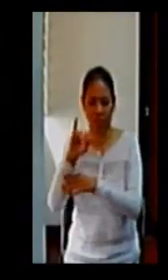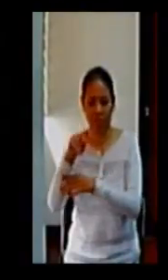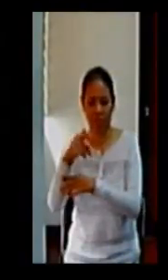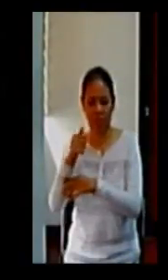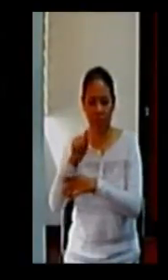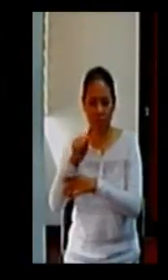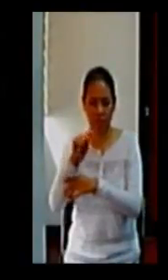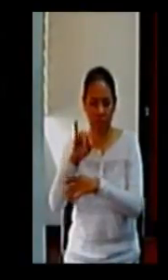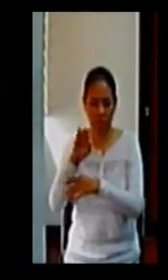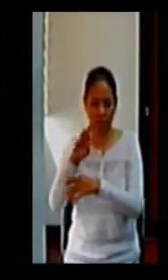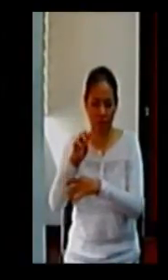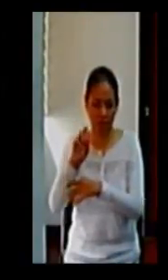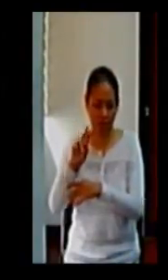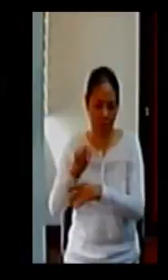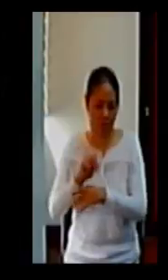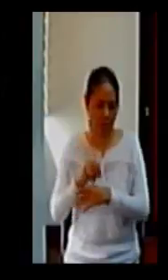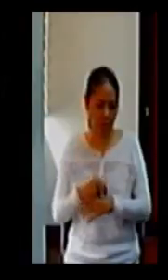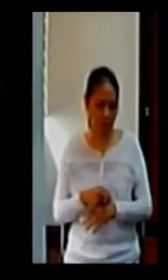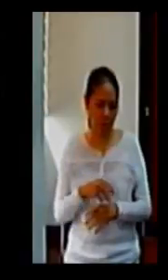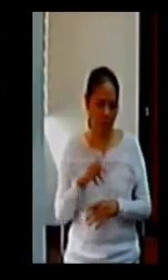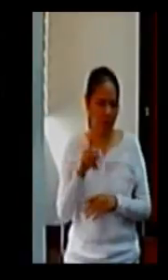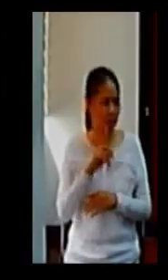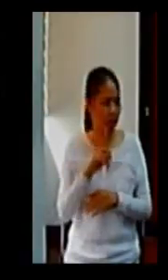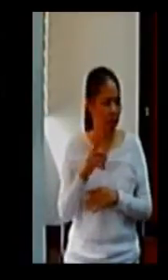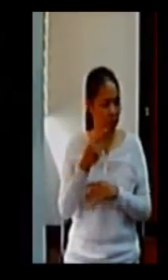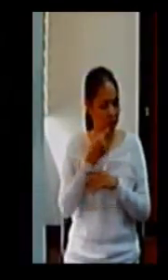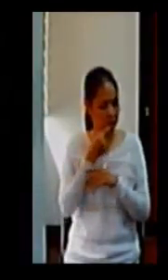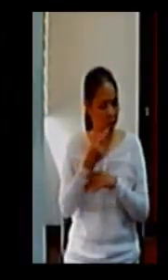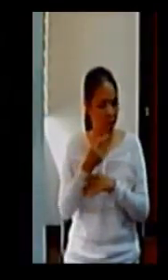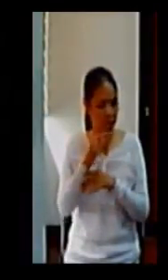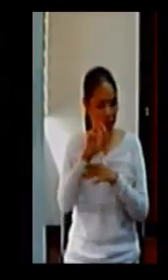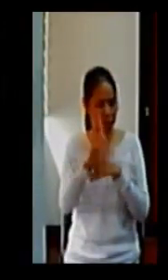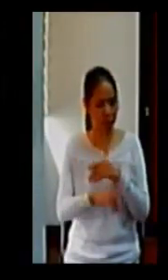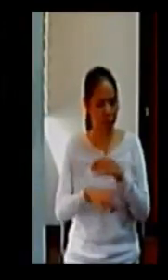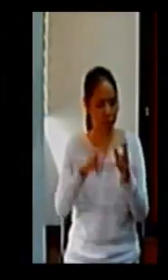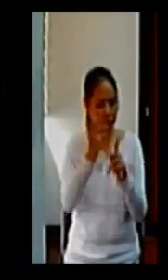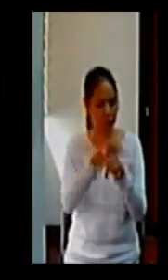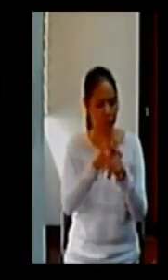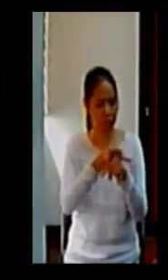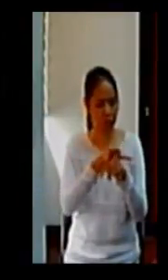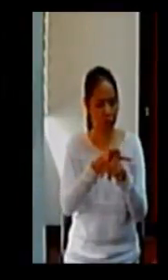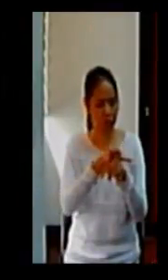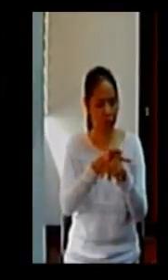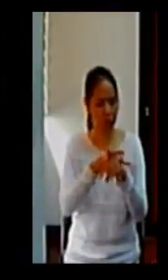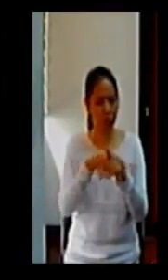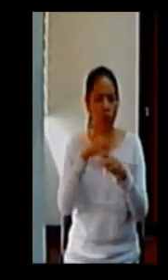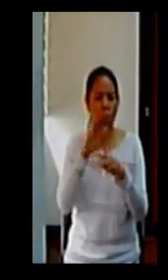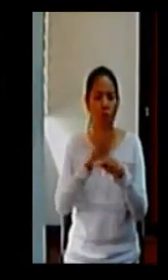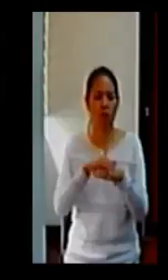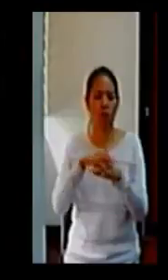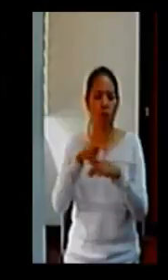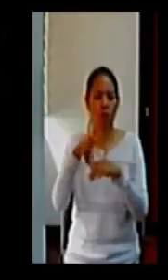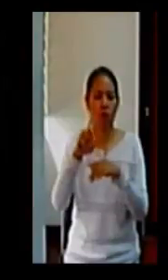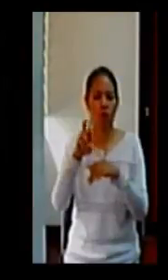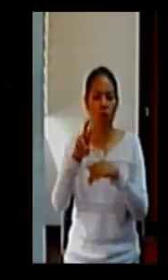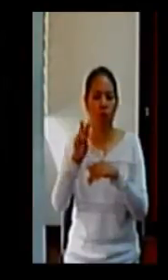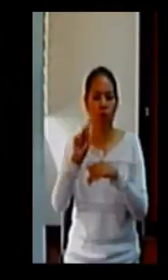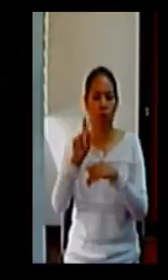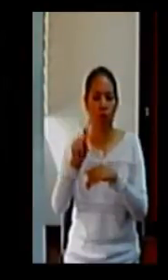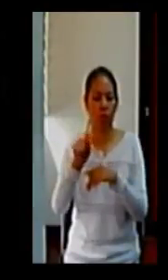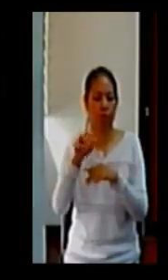And what you are mentioning earlier, sir, on low productivity, on pests and disease, it is true